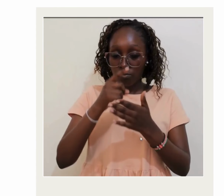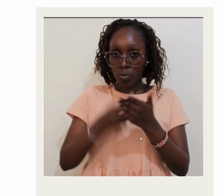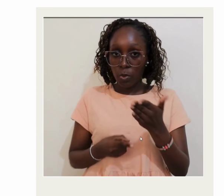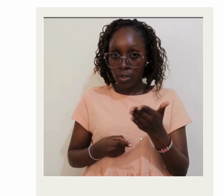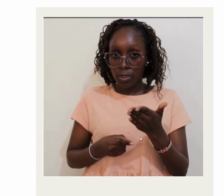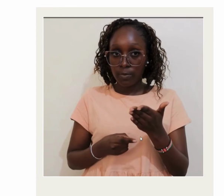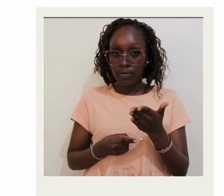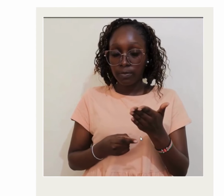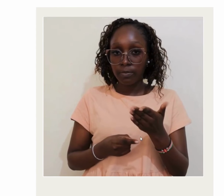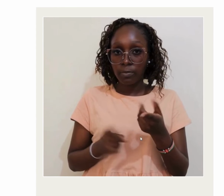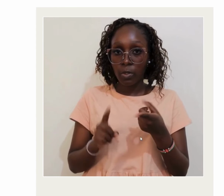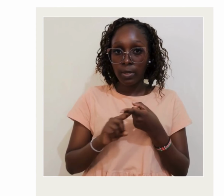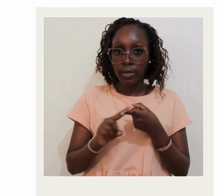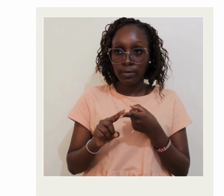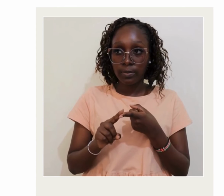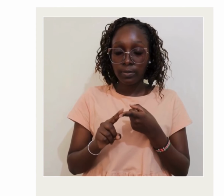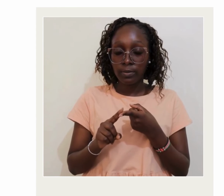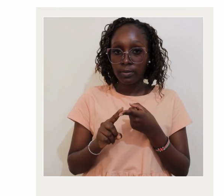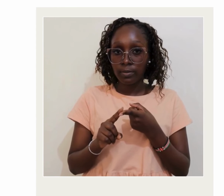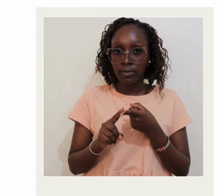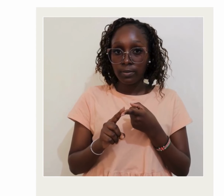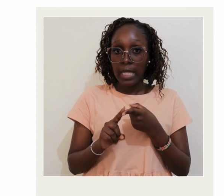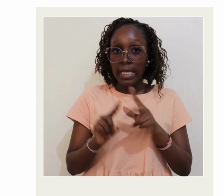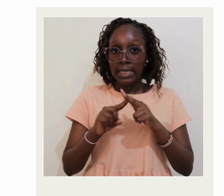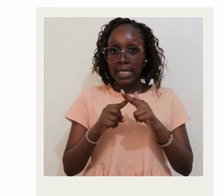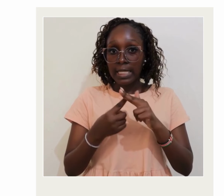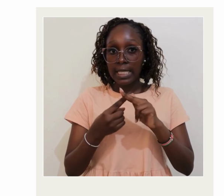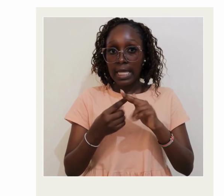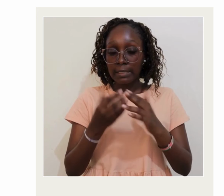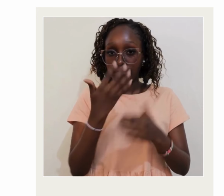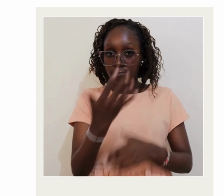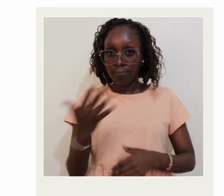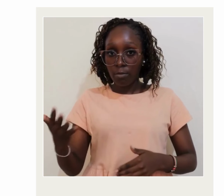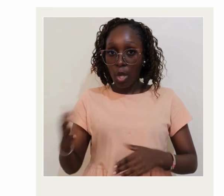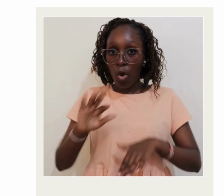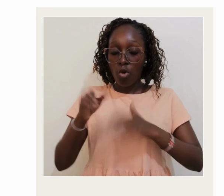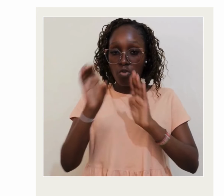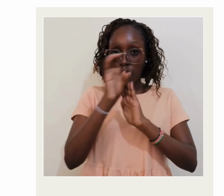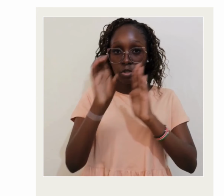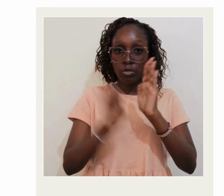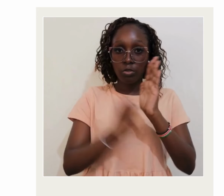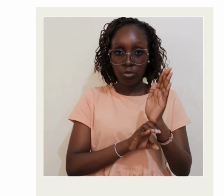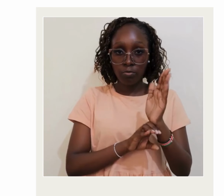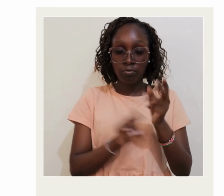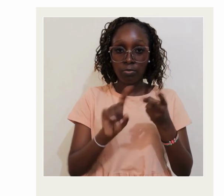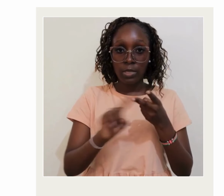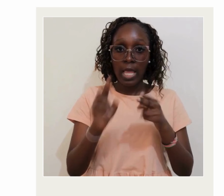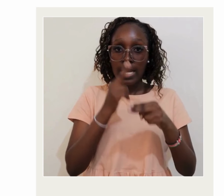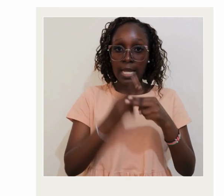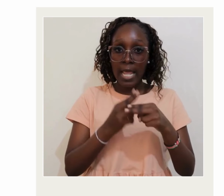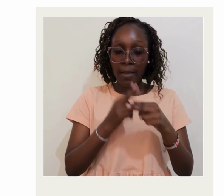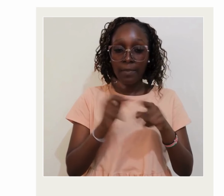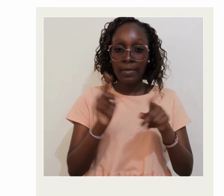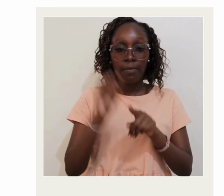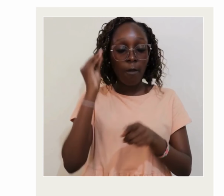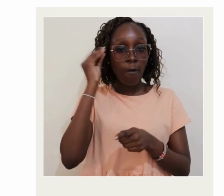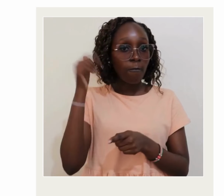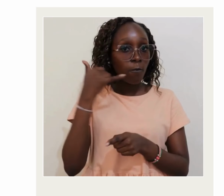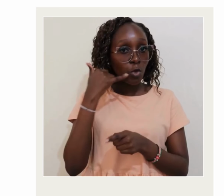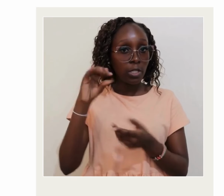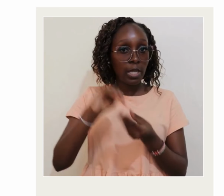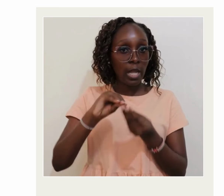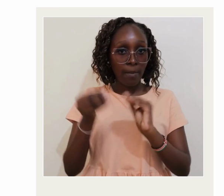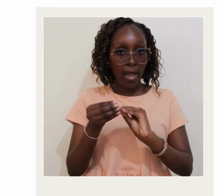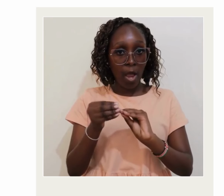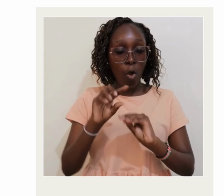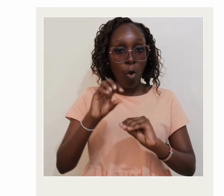organizations. To register a PBO, one requires the following documents and details: the founding